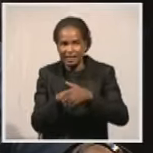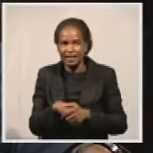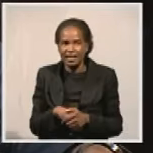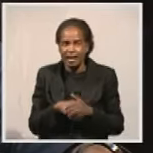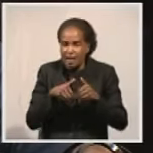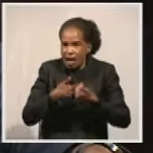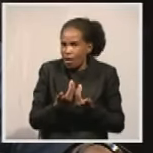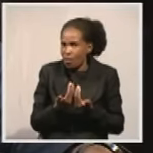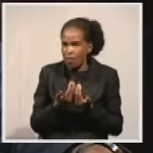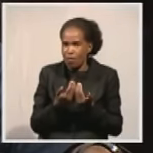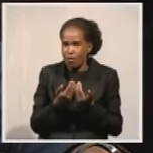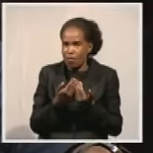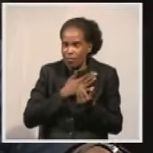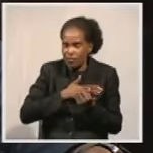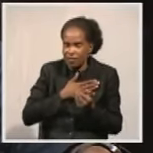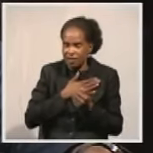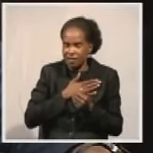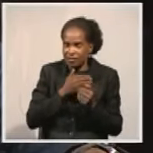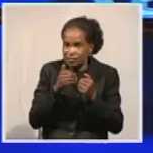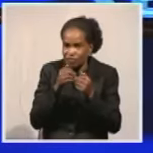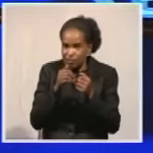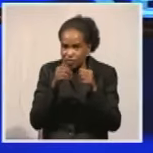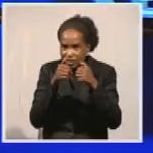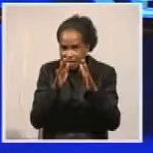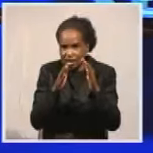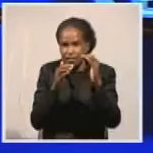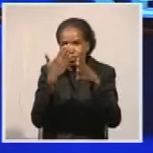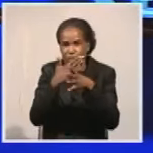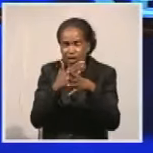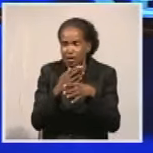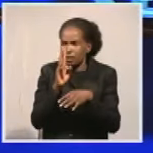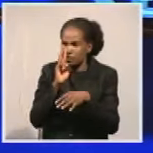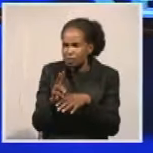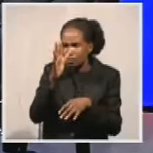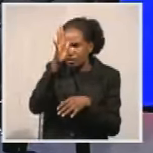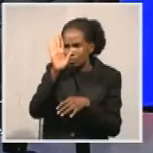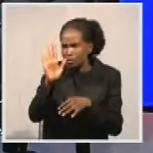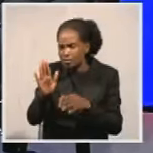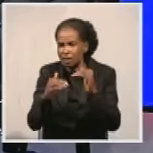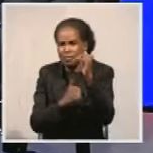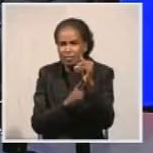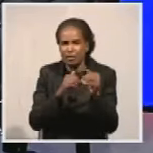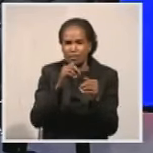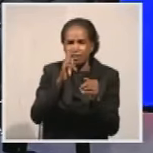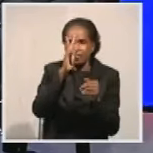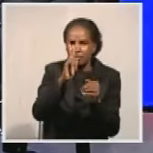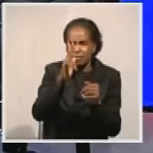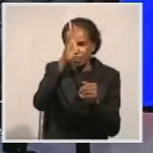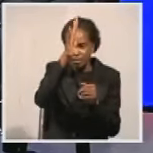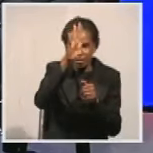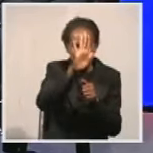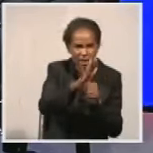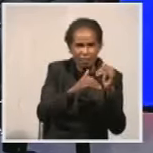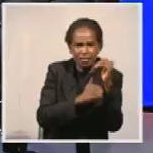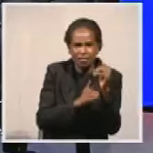with the administration of government. Mm. To walk into these corridors and to lead the very people that were against you.